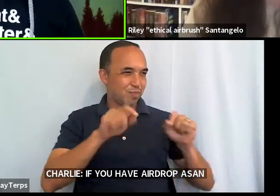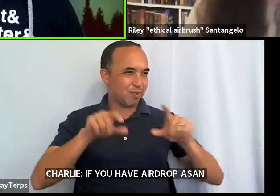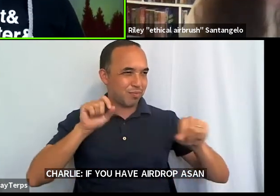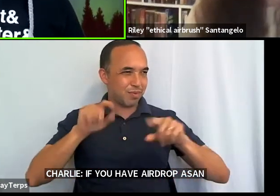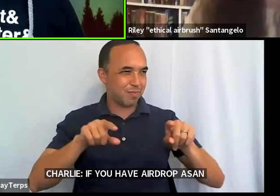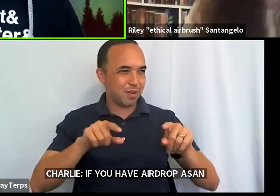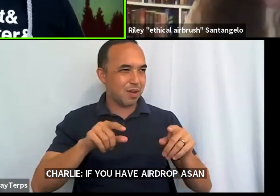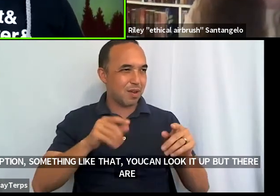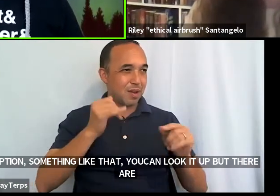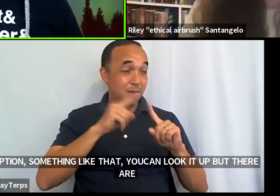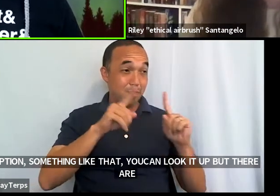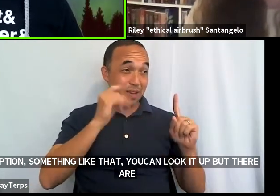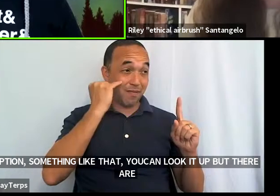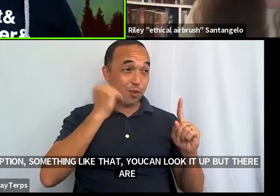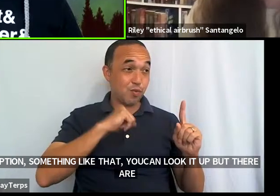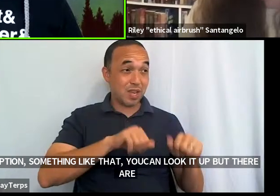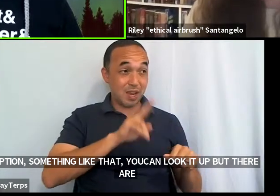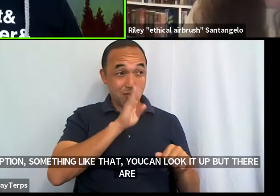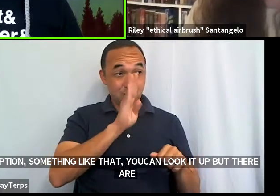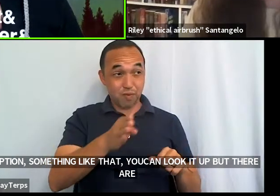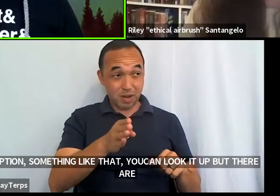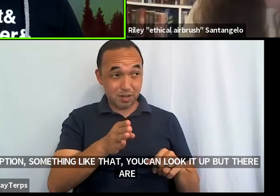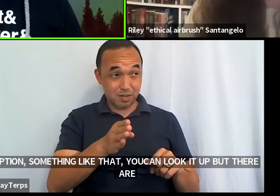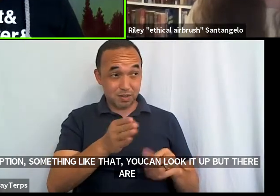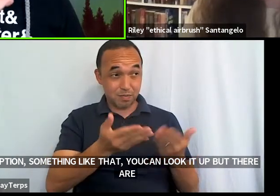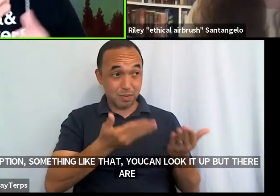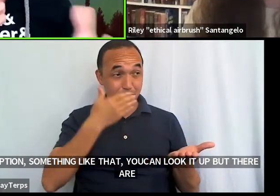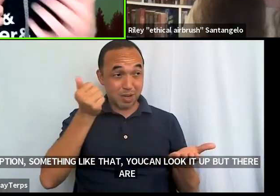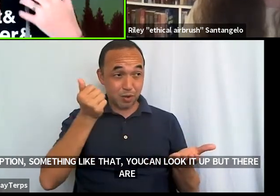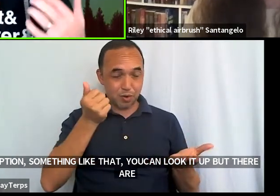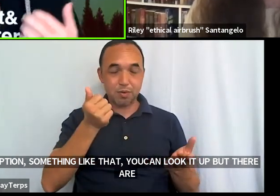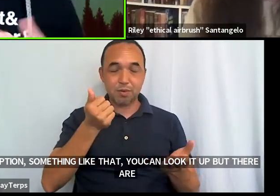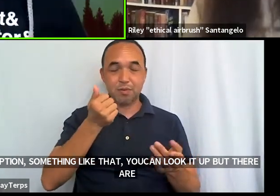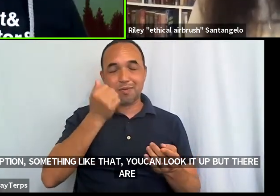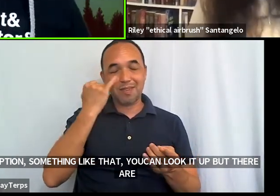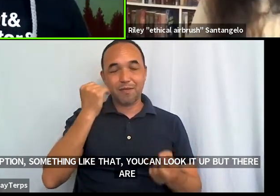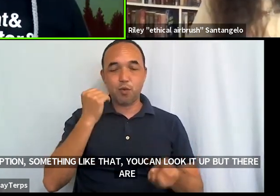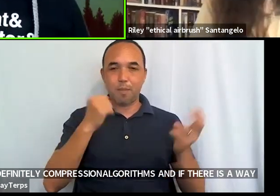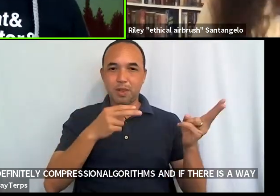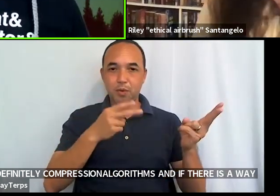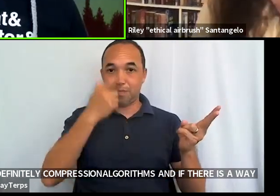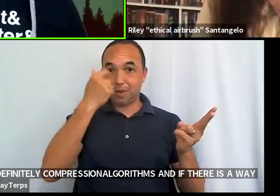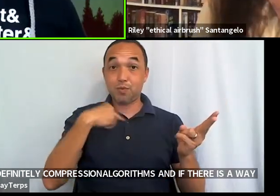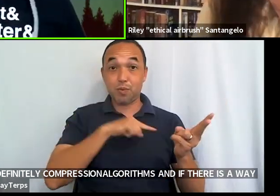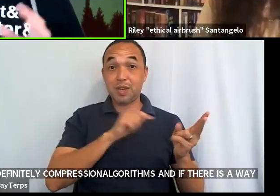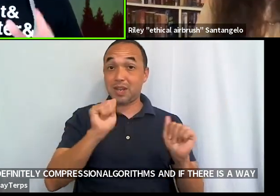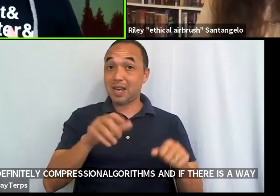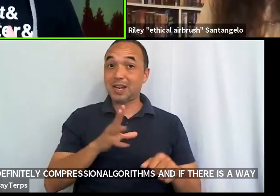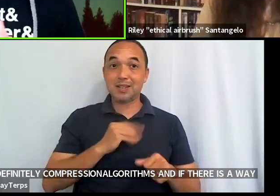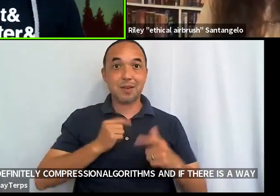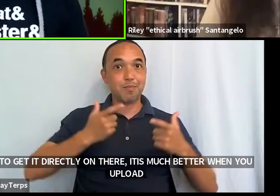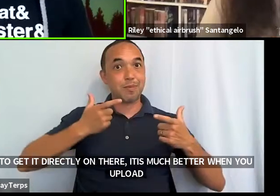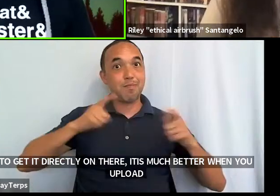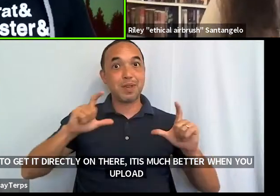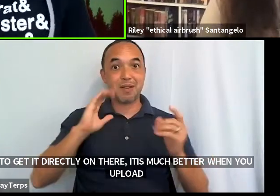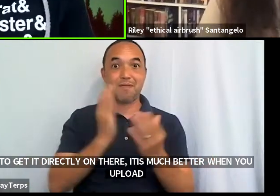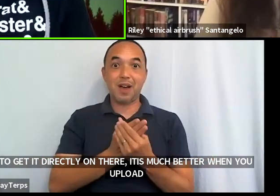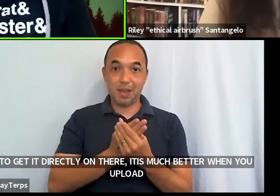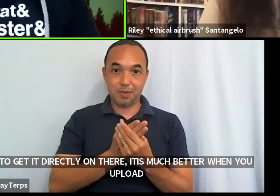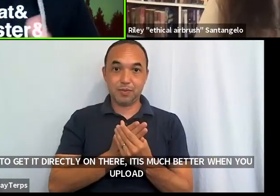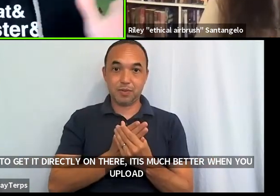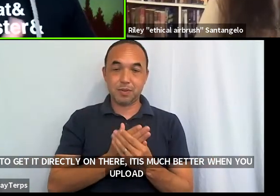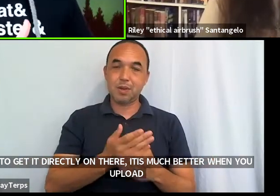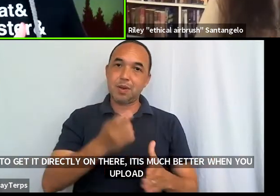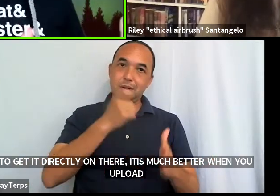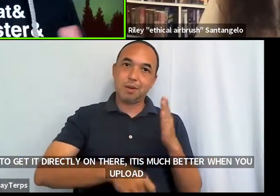on there, it's much better when you do upload it, because we can accept very large files. It costs more money for us on